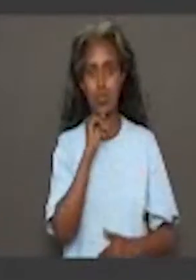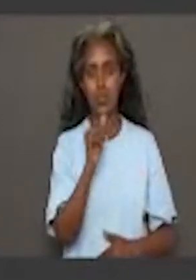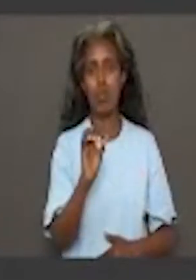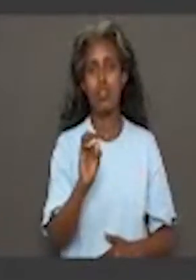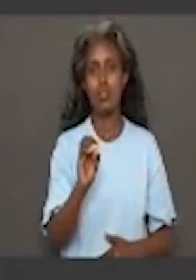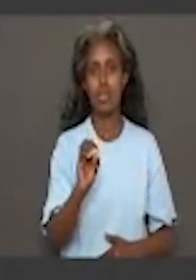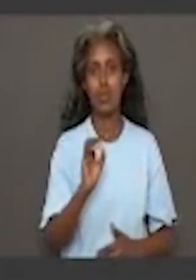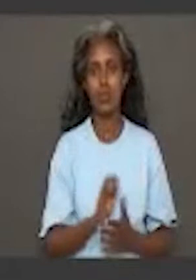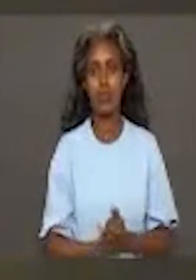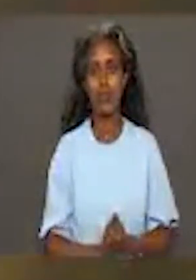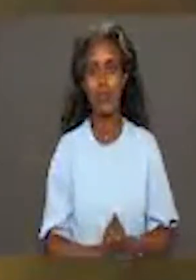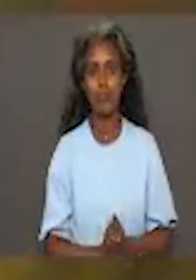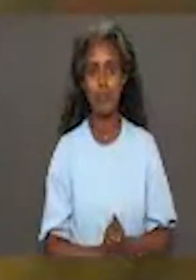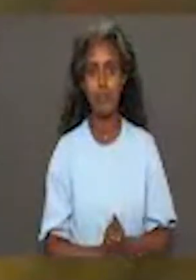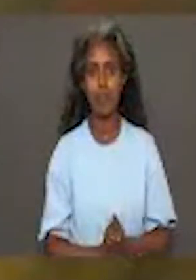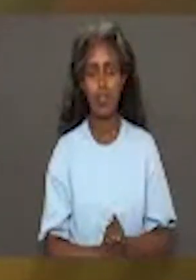equal 0.